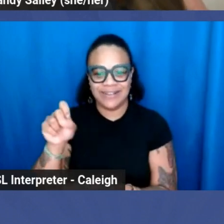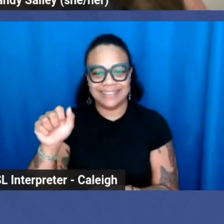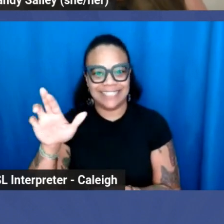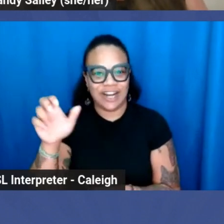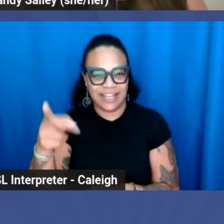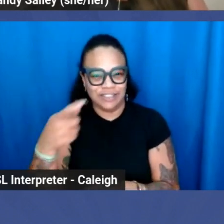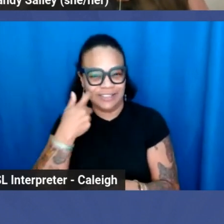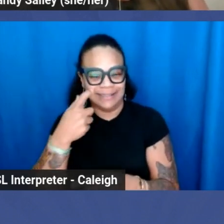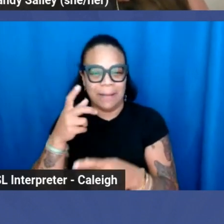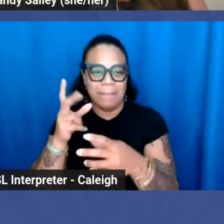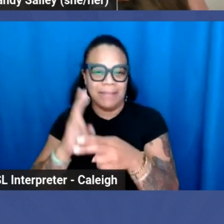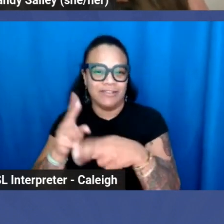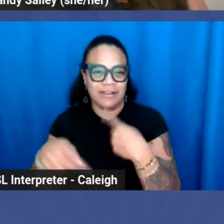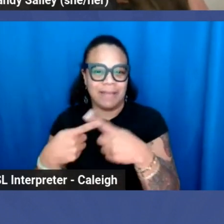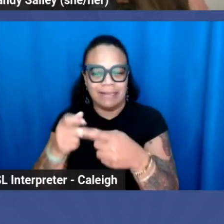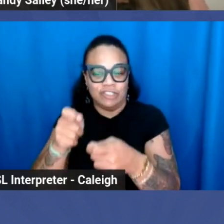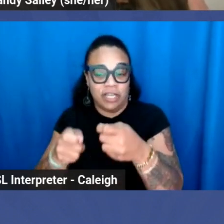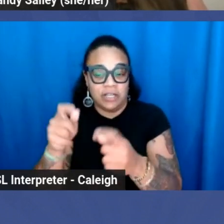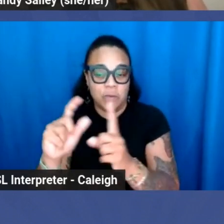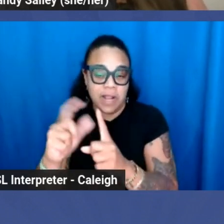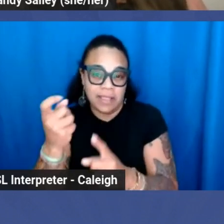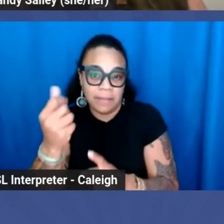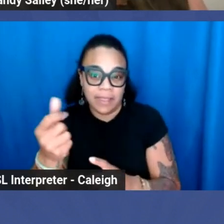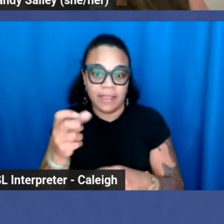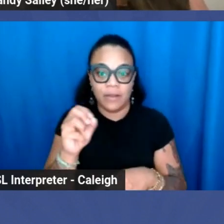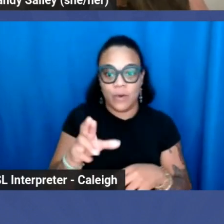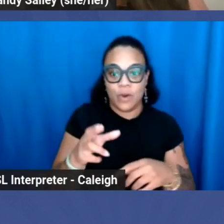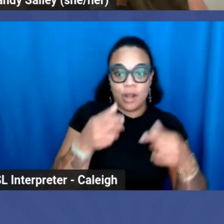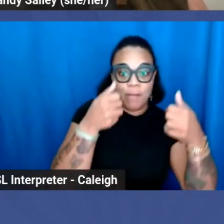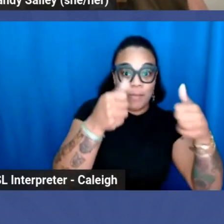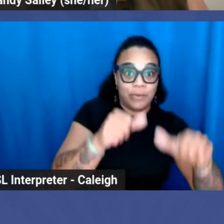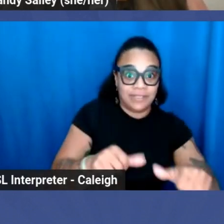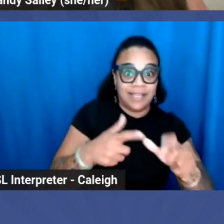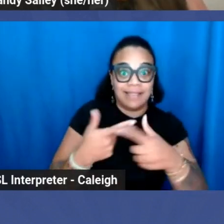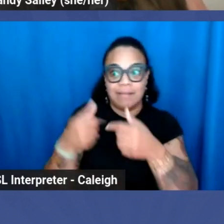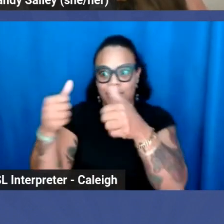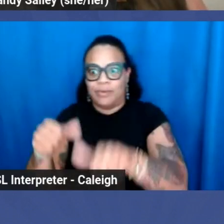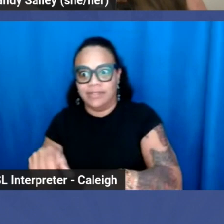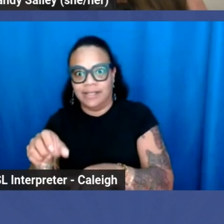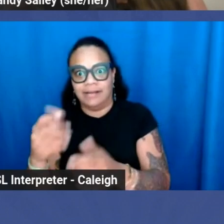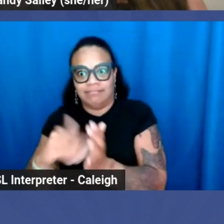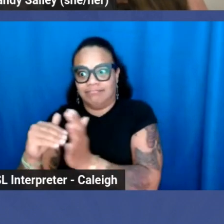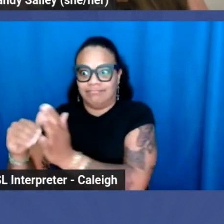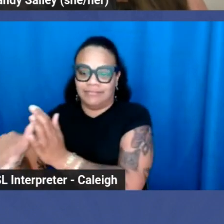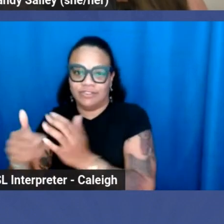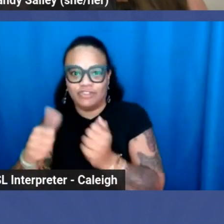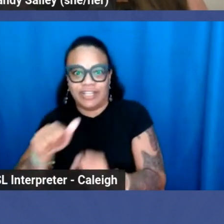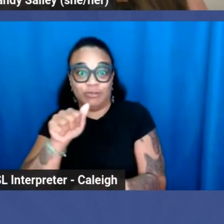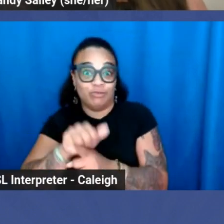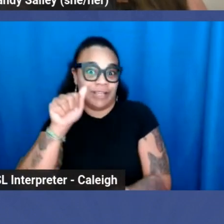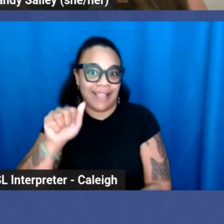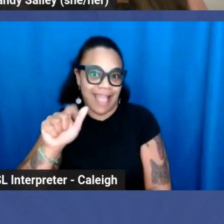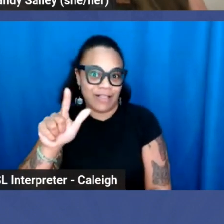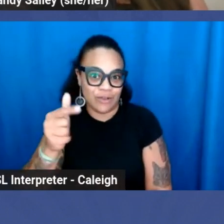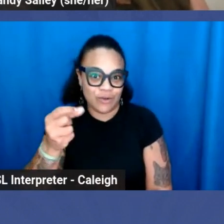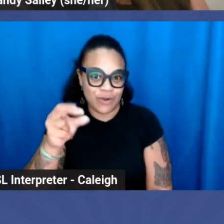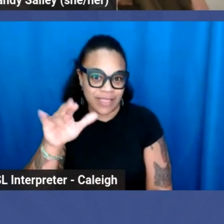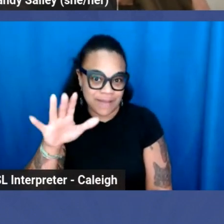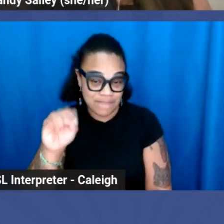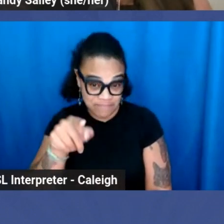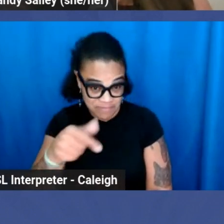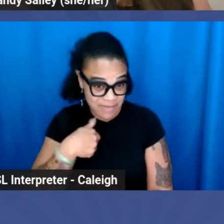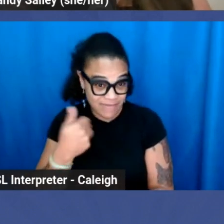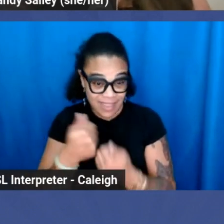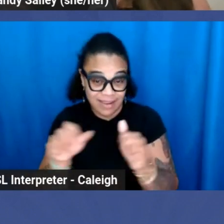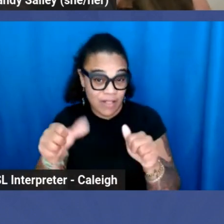mentioned posting and cross-posting to sort of trick the algorithm. Any little bits of brilliance or advice you might